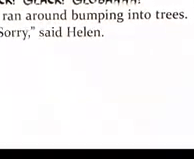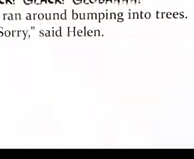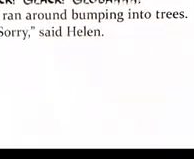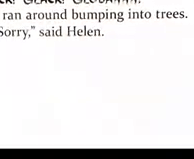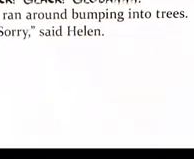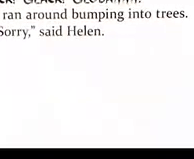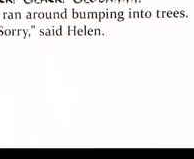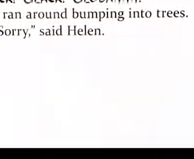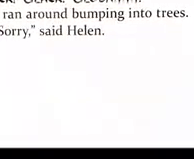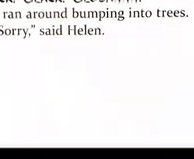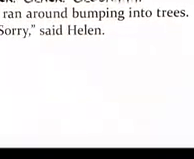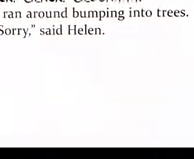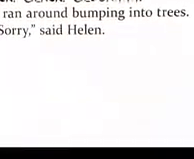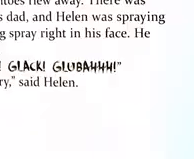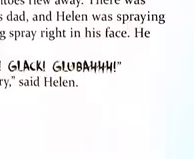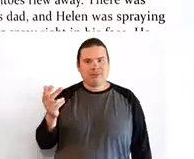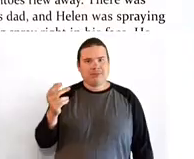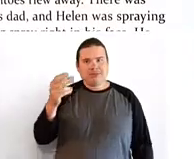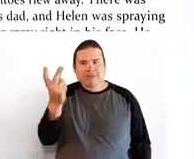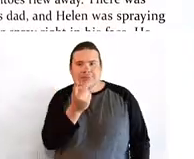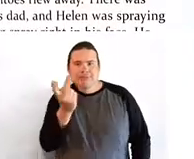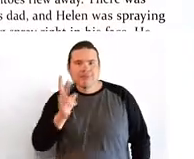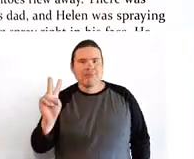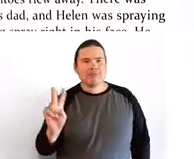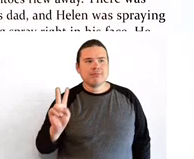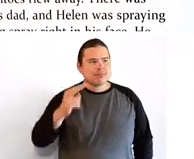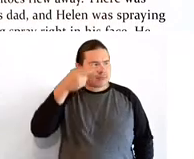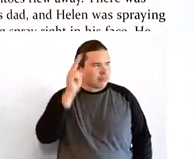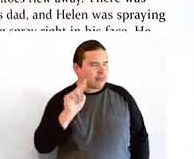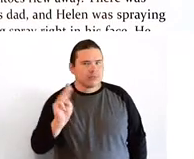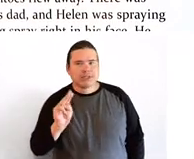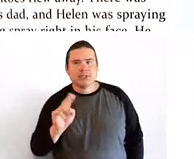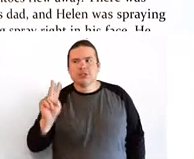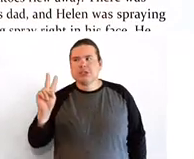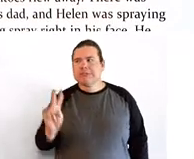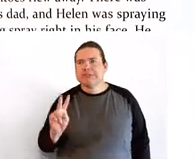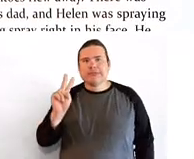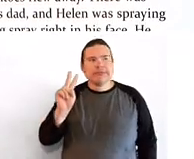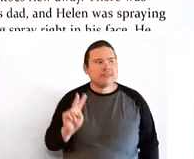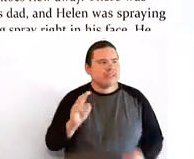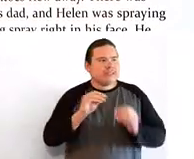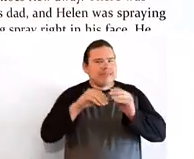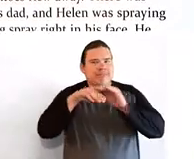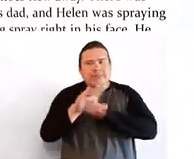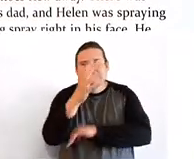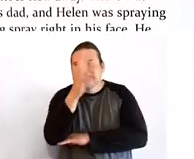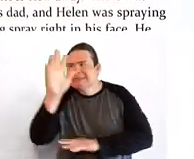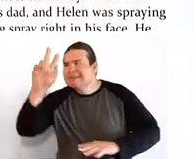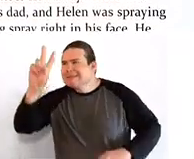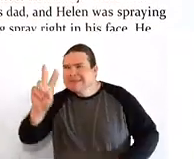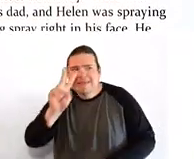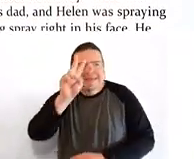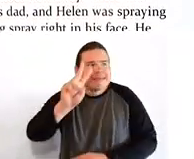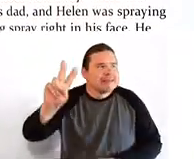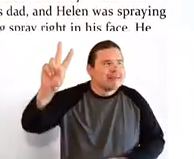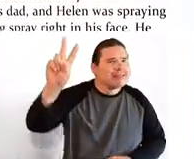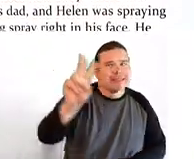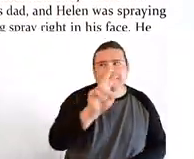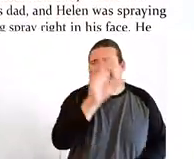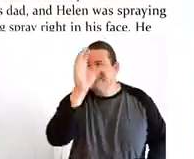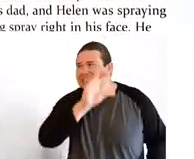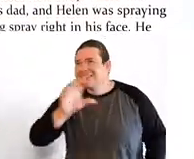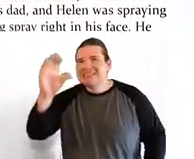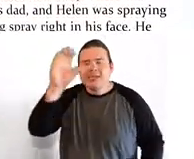trees. "I'm sorry," said Helen. Helen and Megan went further into the woods until they found another big pile